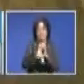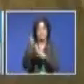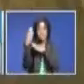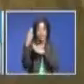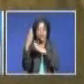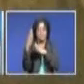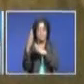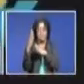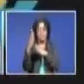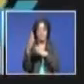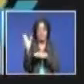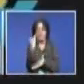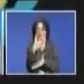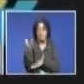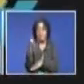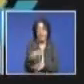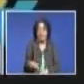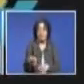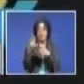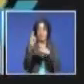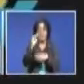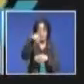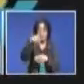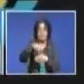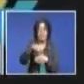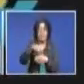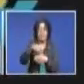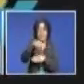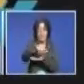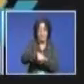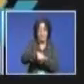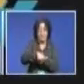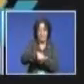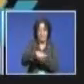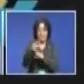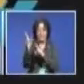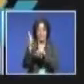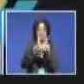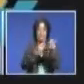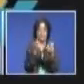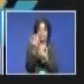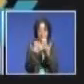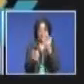raising, and the midnight fireworks to ring in another Bahamian birthday.